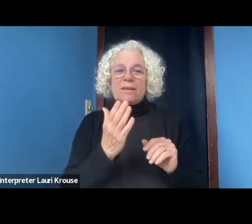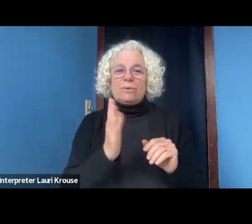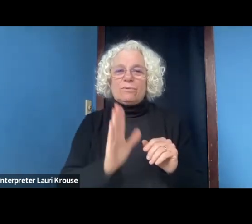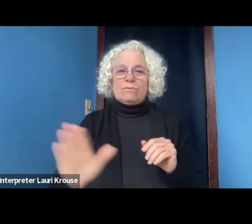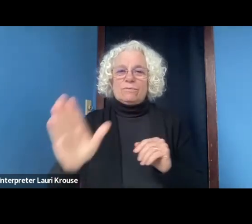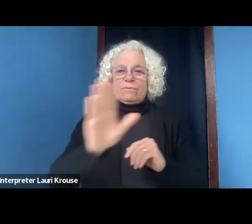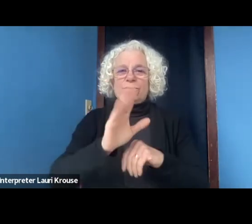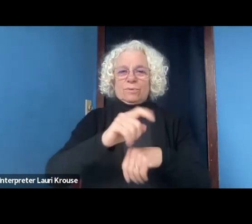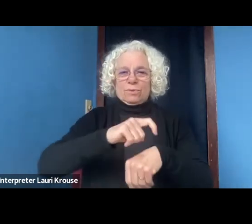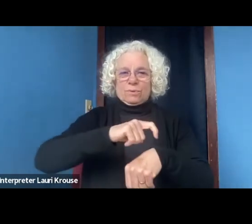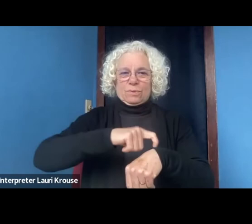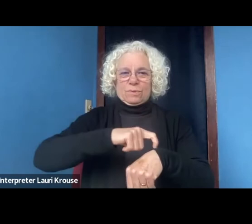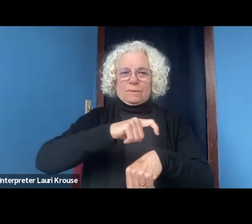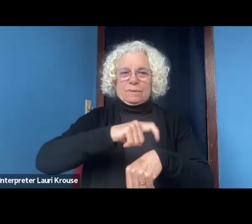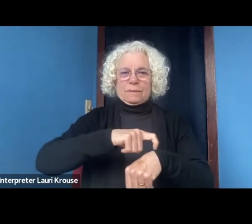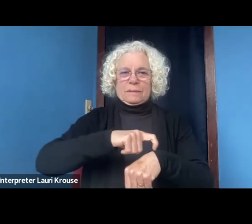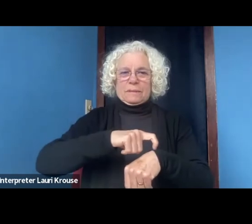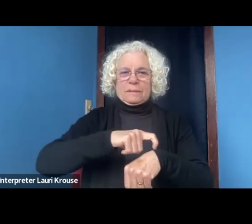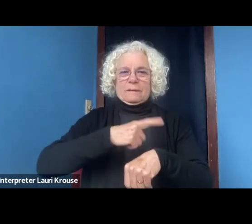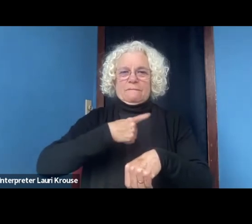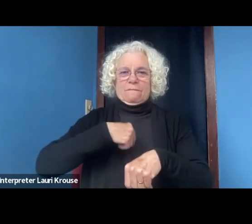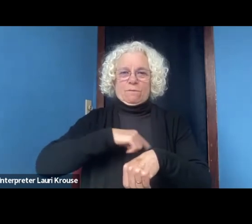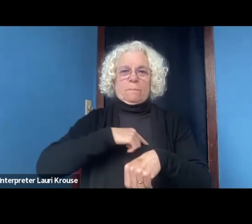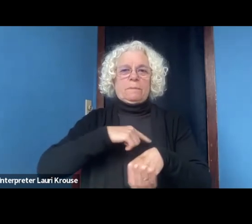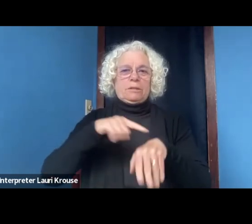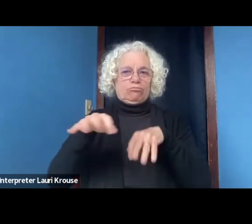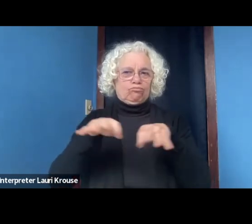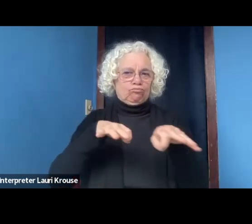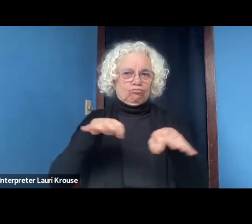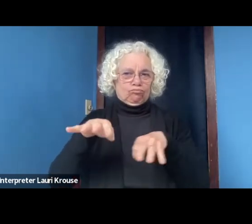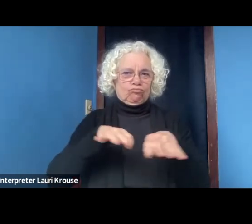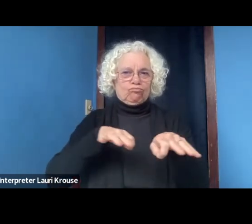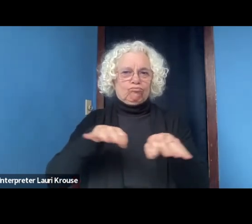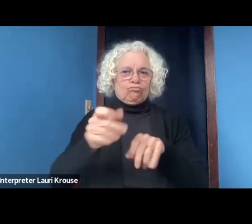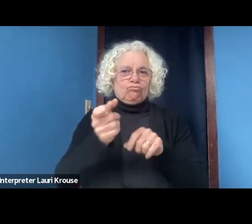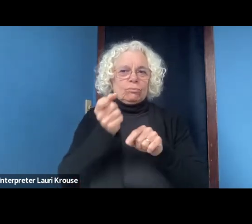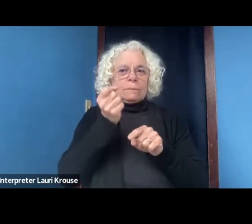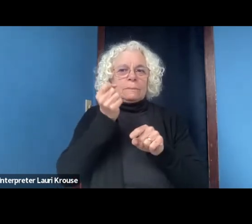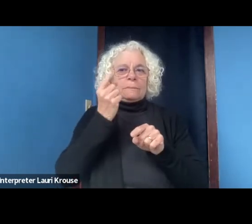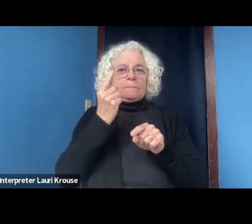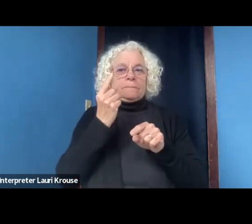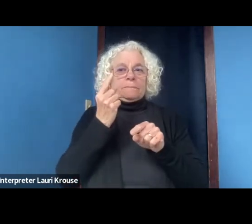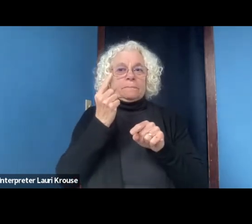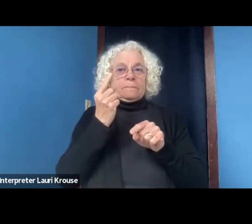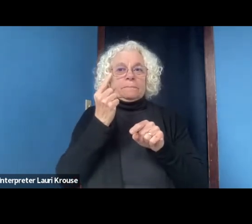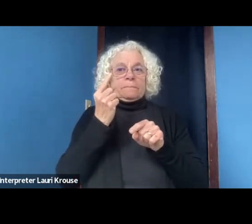to give some insight to the people who